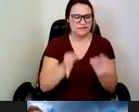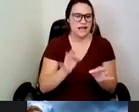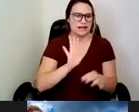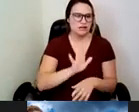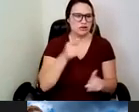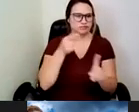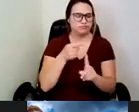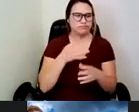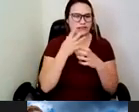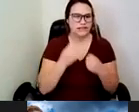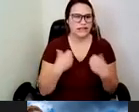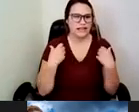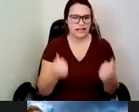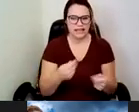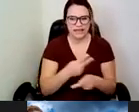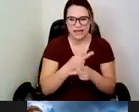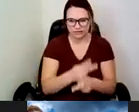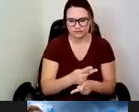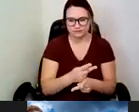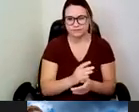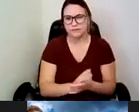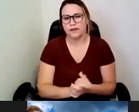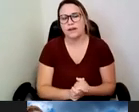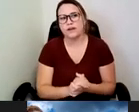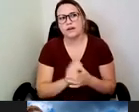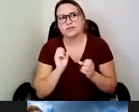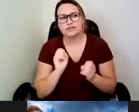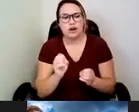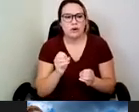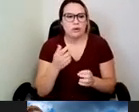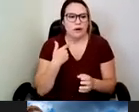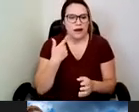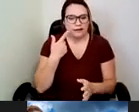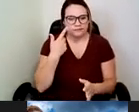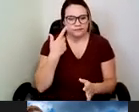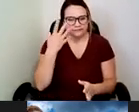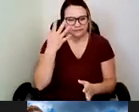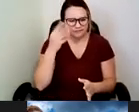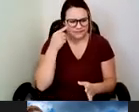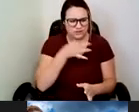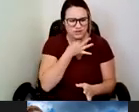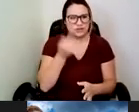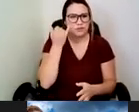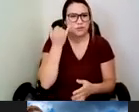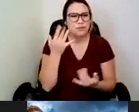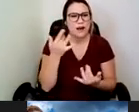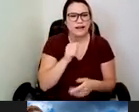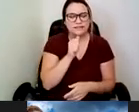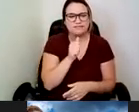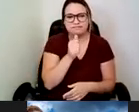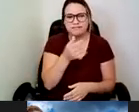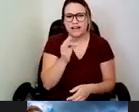So again, I always wonder why we haven't done these sooner and such important discussions. Next